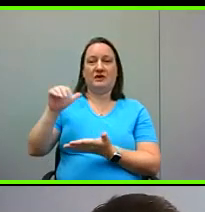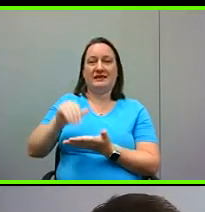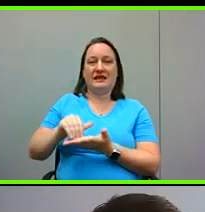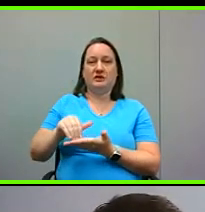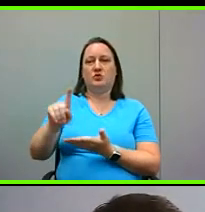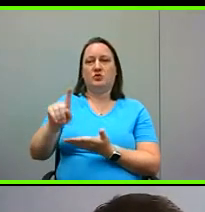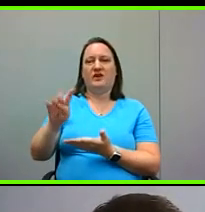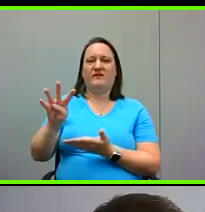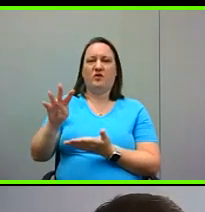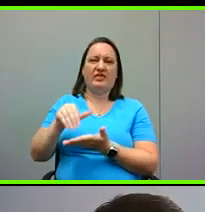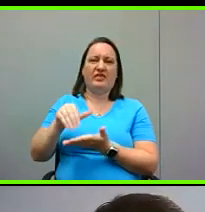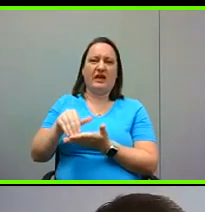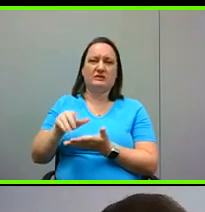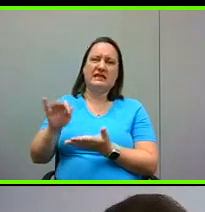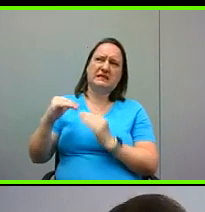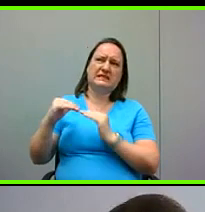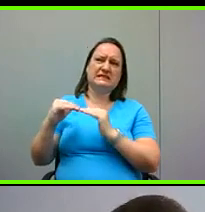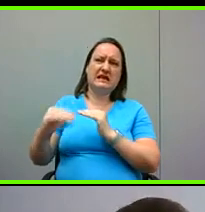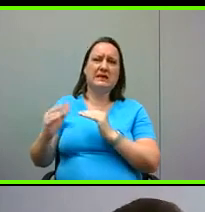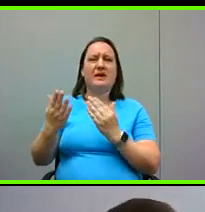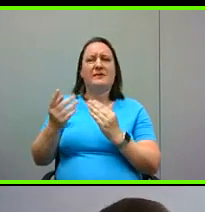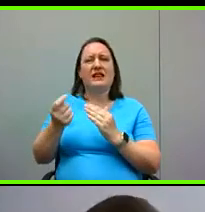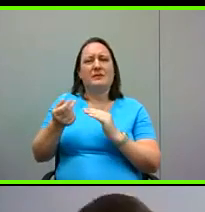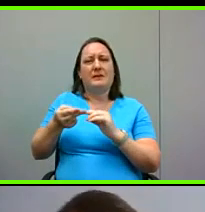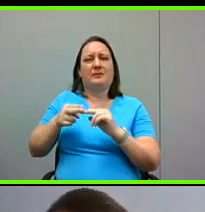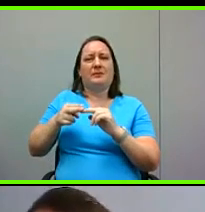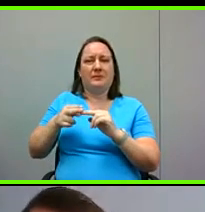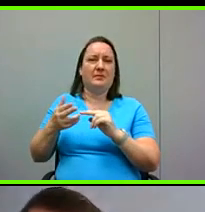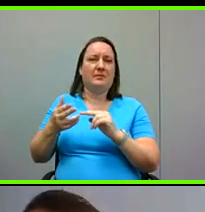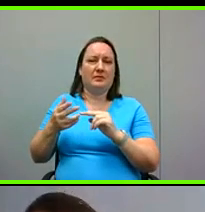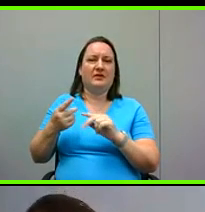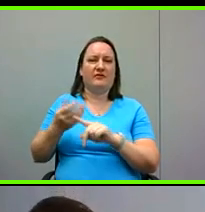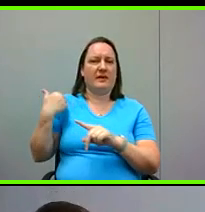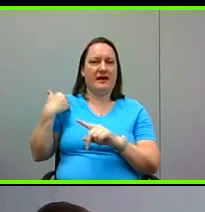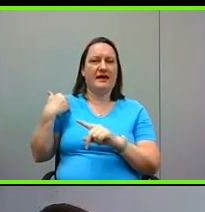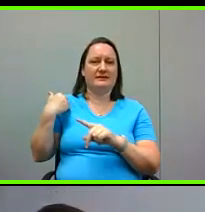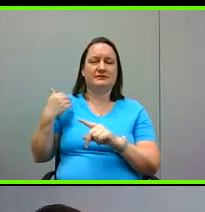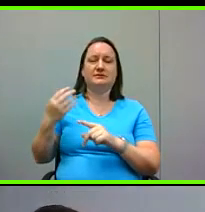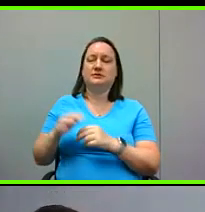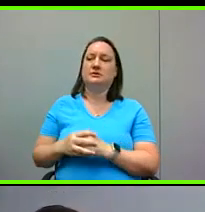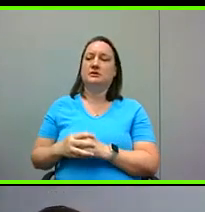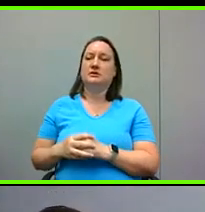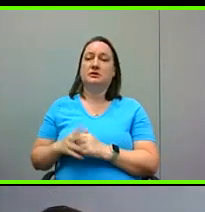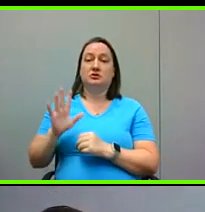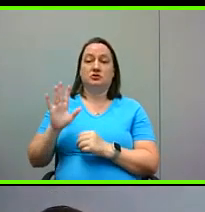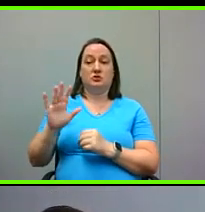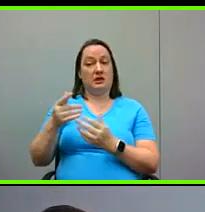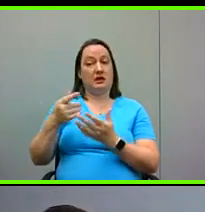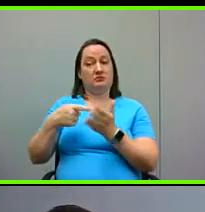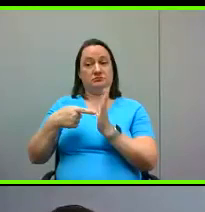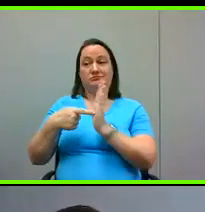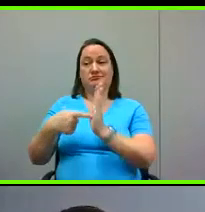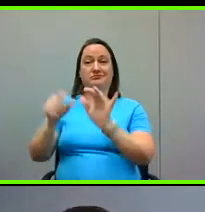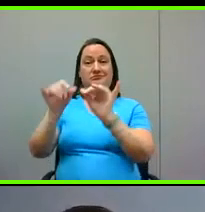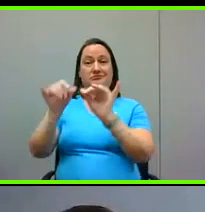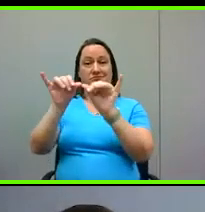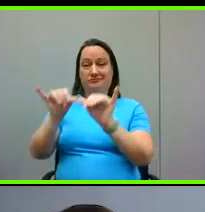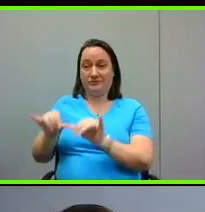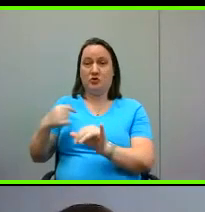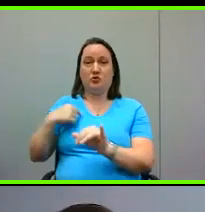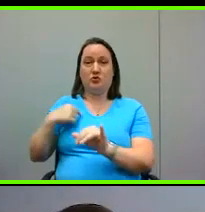I think we've increased a little bit on that from the past. So that just goes to show that we still are doing